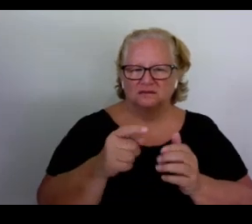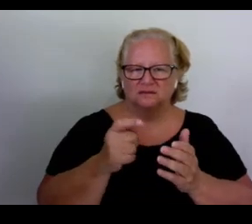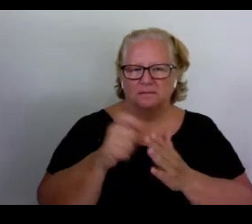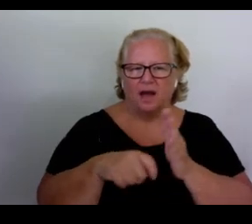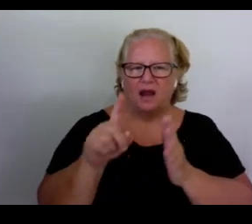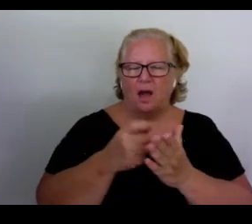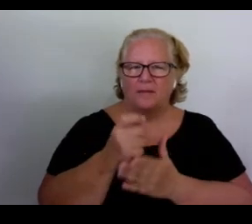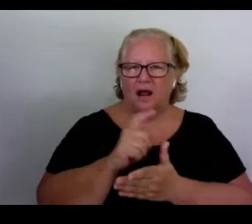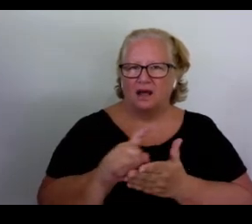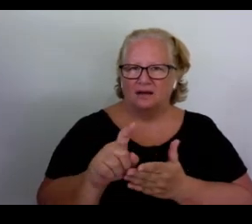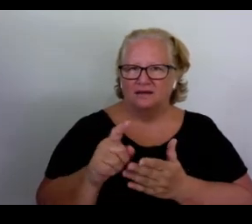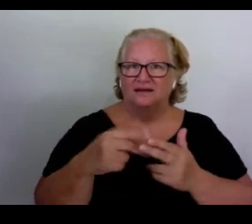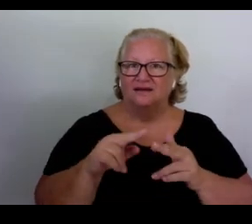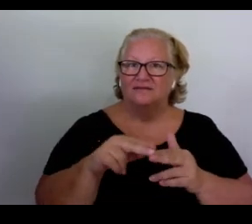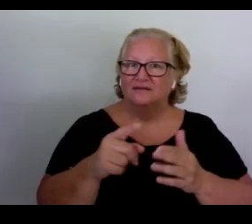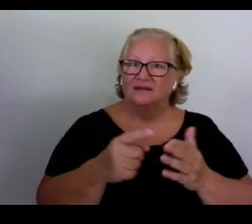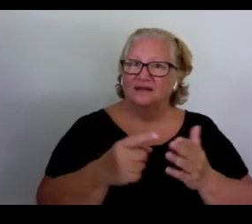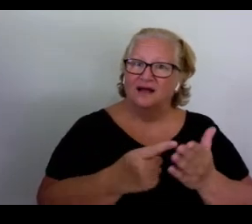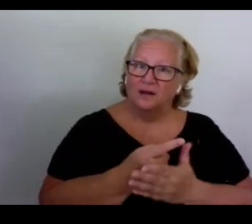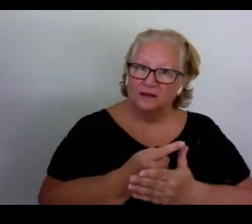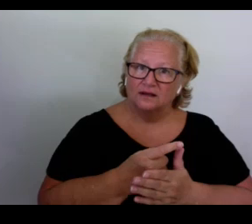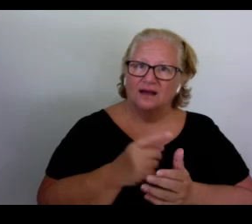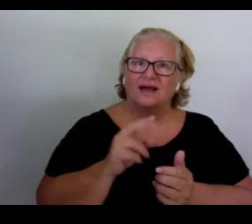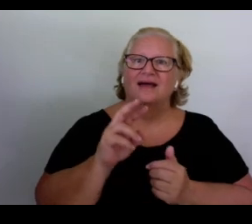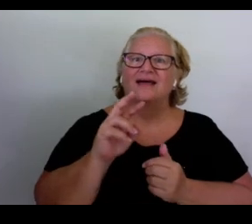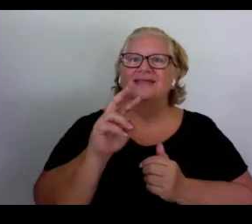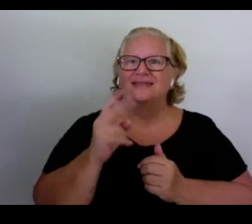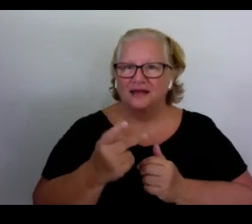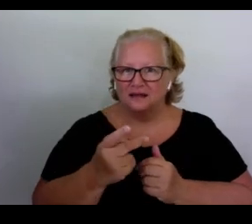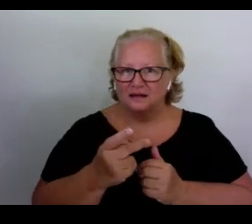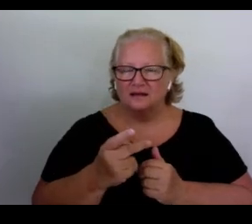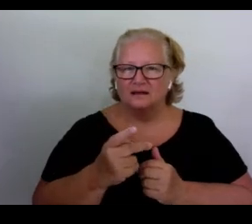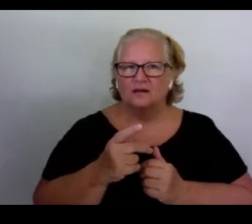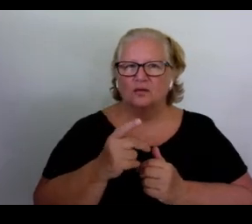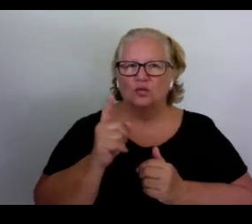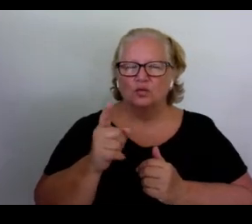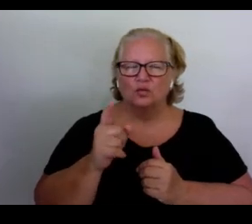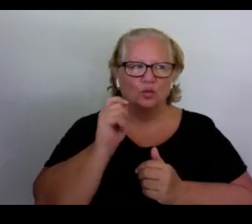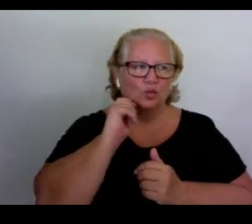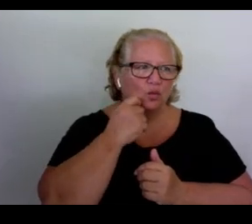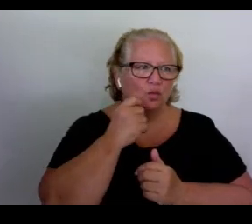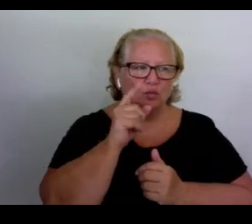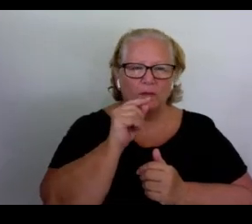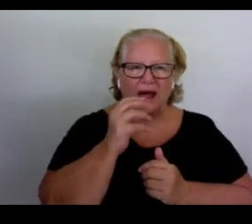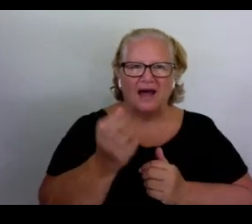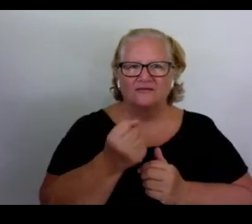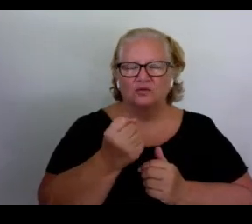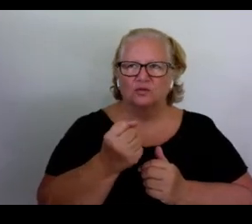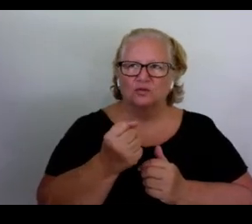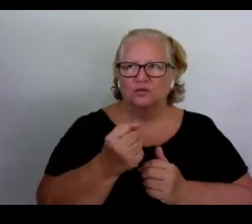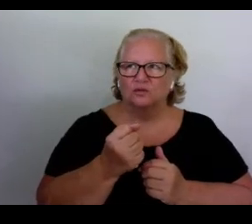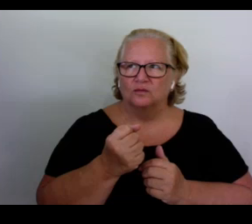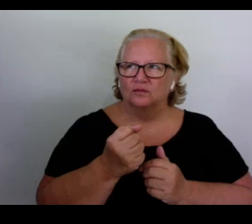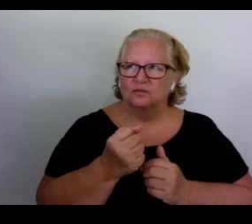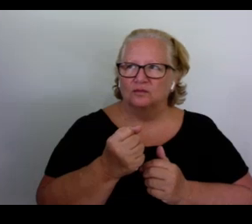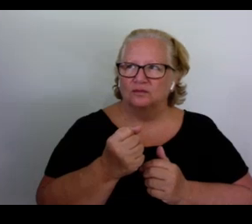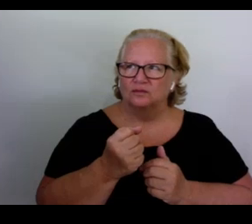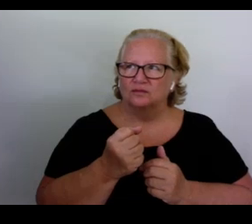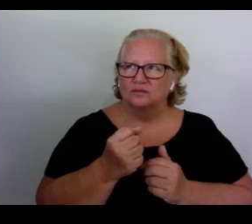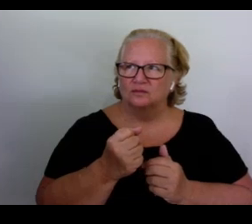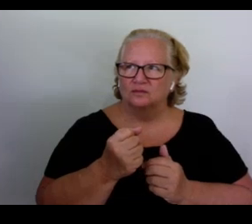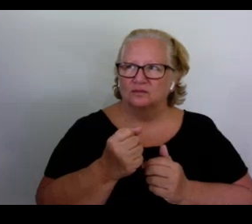And if that happens, then you're probably having to help them with emergency